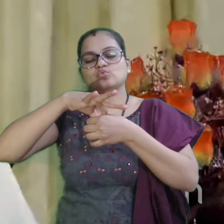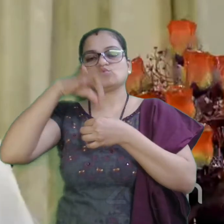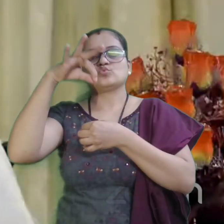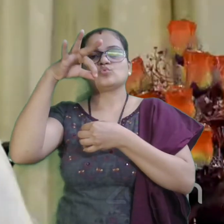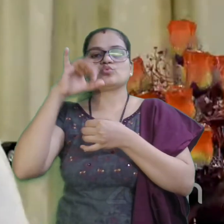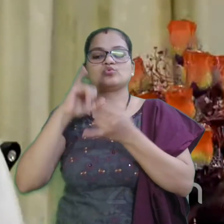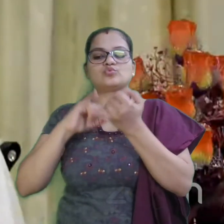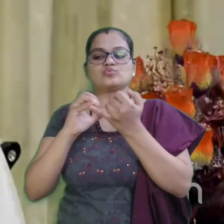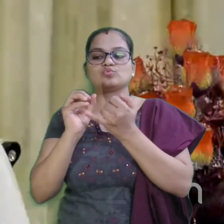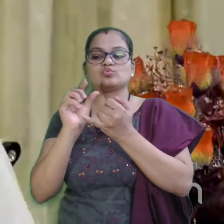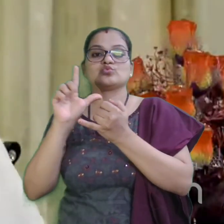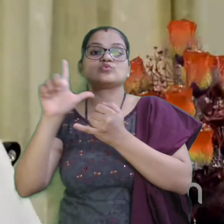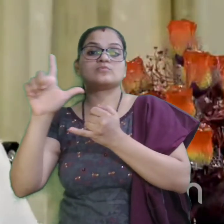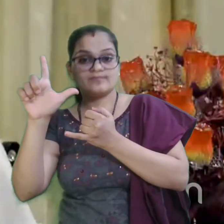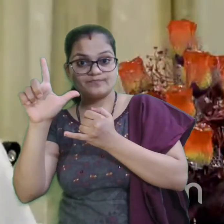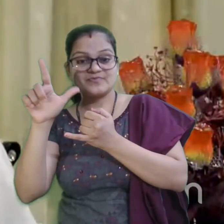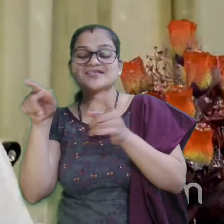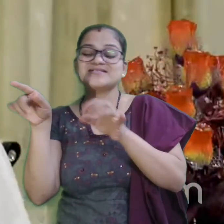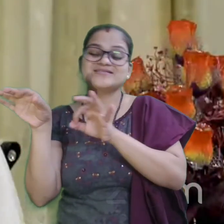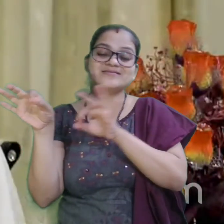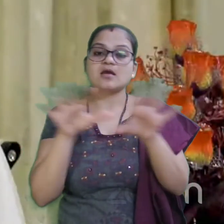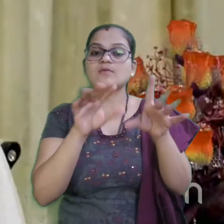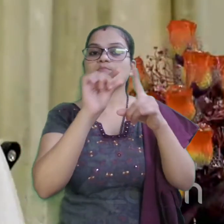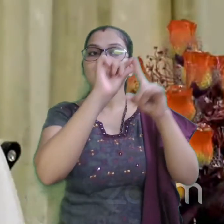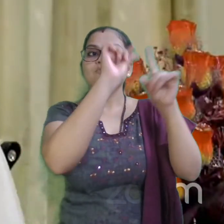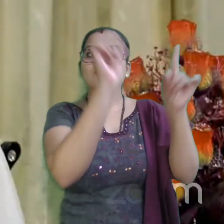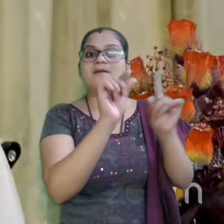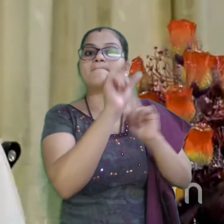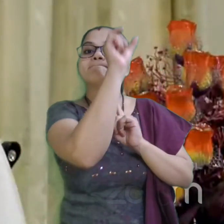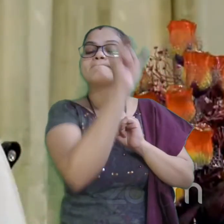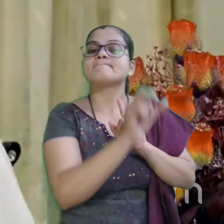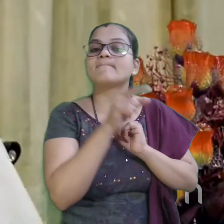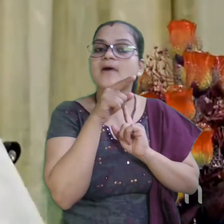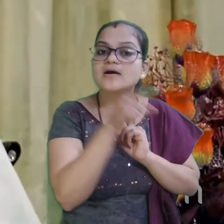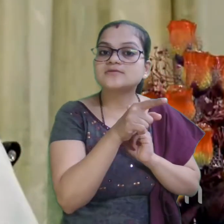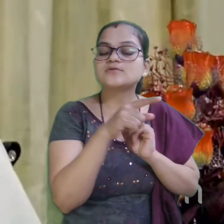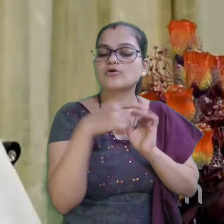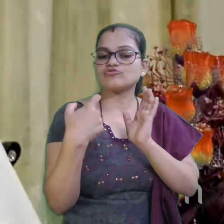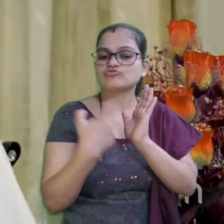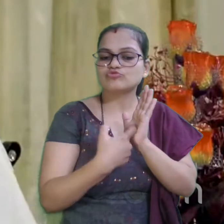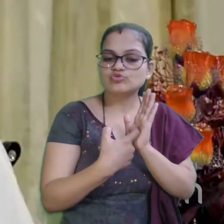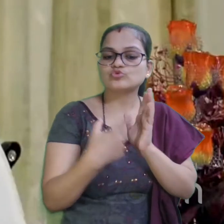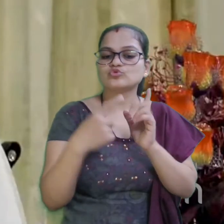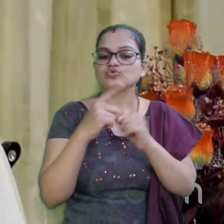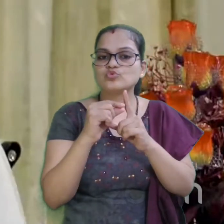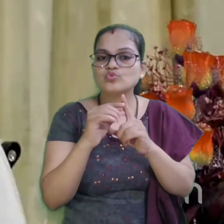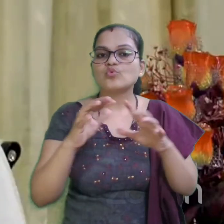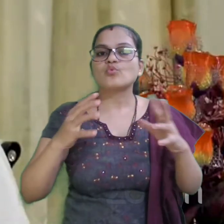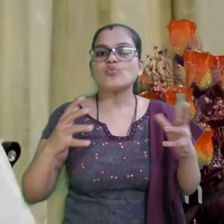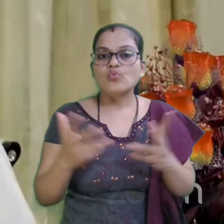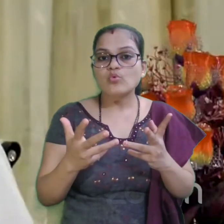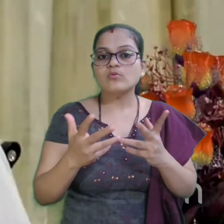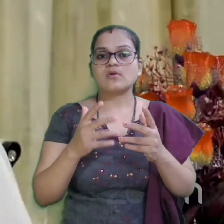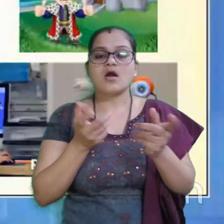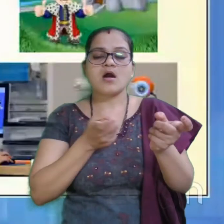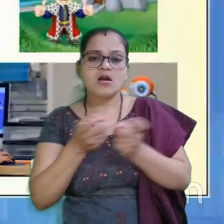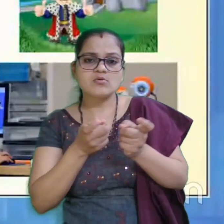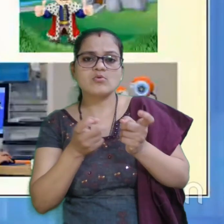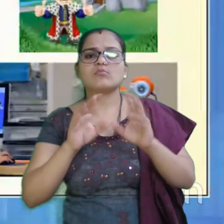The soul is the soul is the programmer who's giving all those instructions to